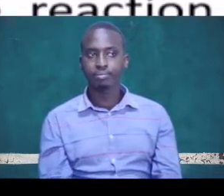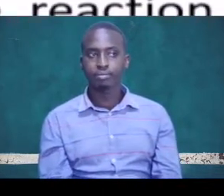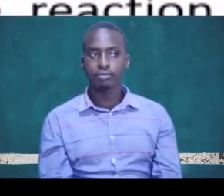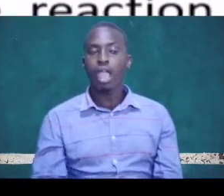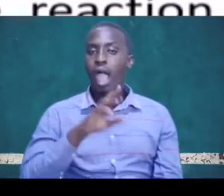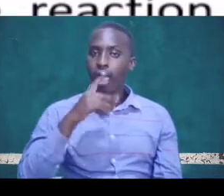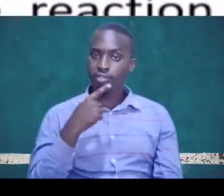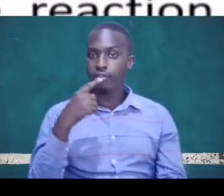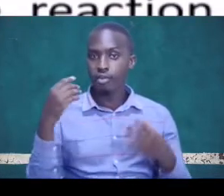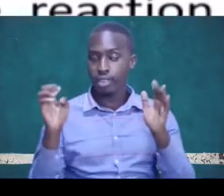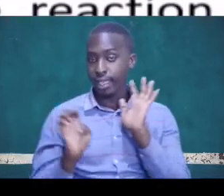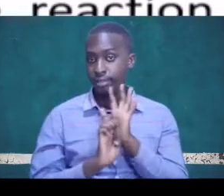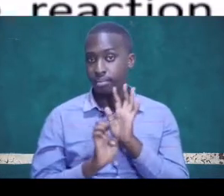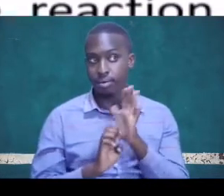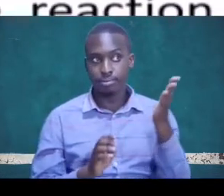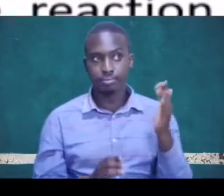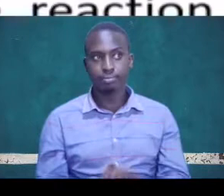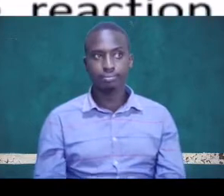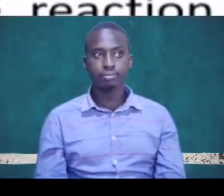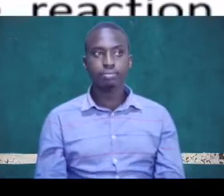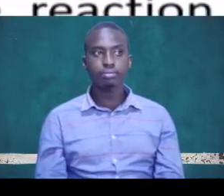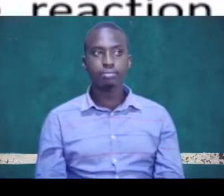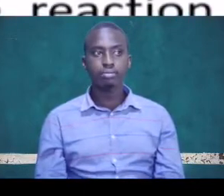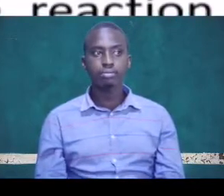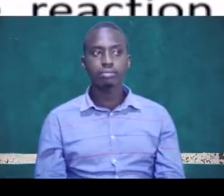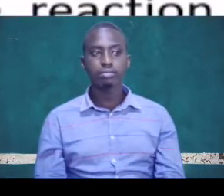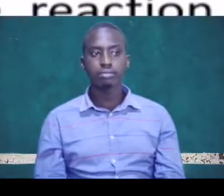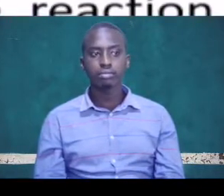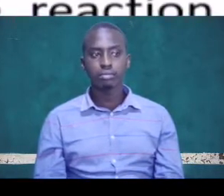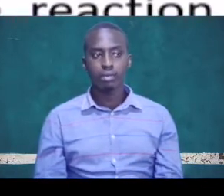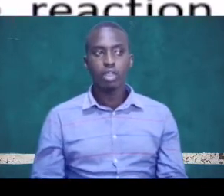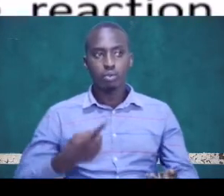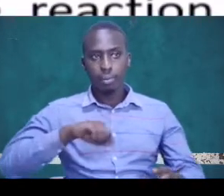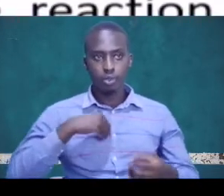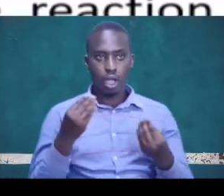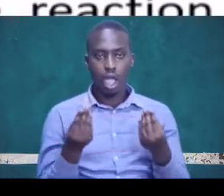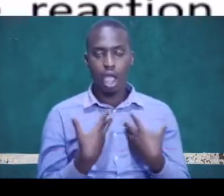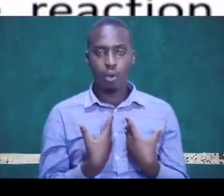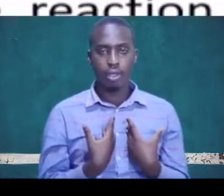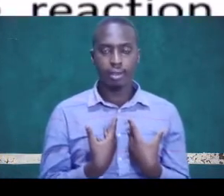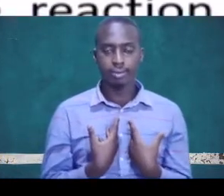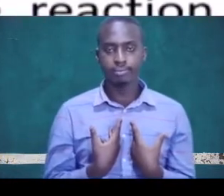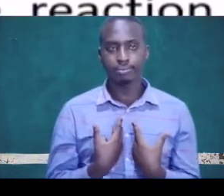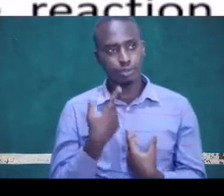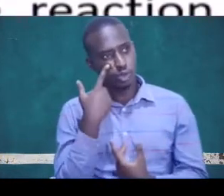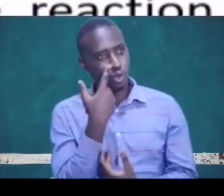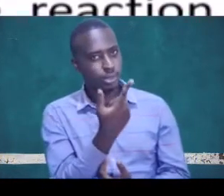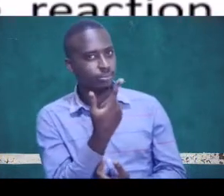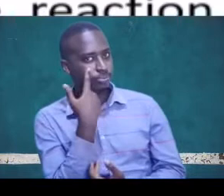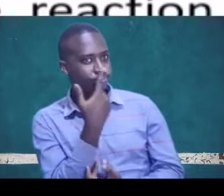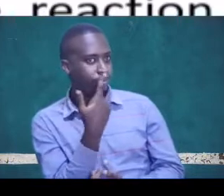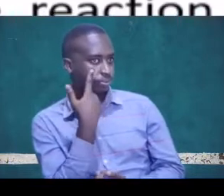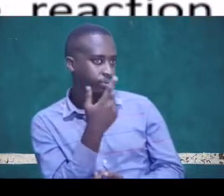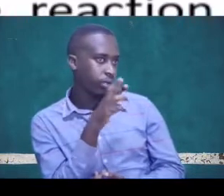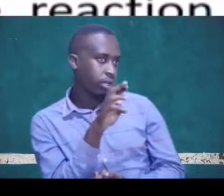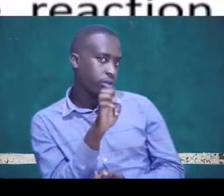of the example. What is being given? We are being given Look, the reaction that